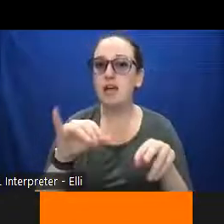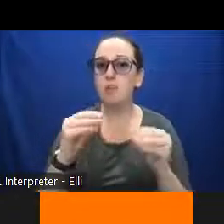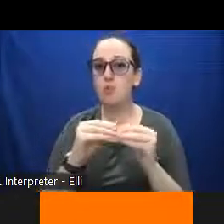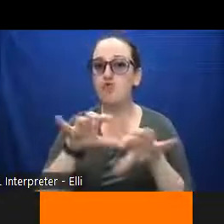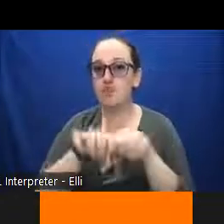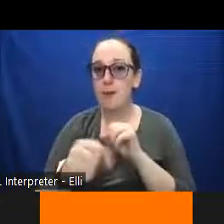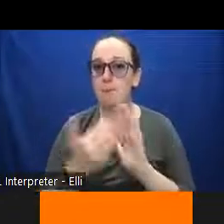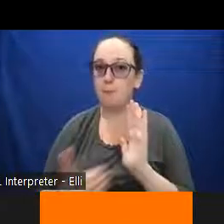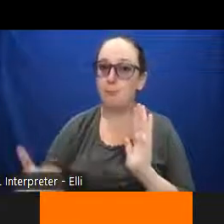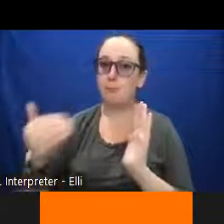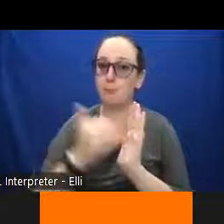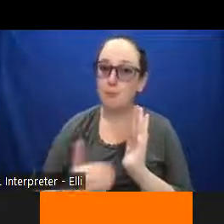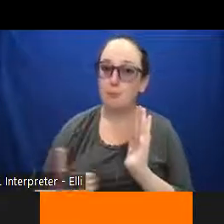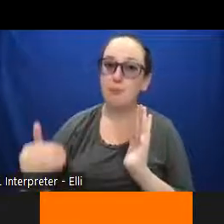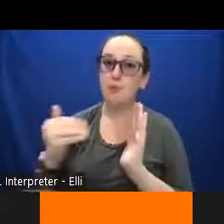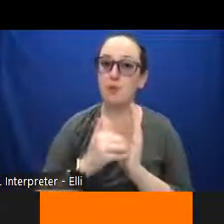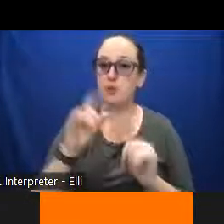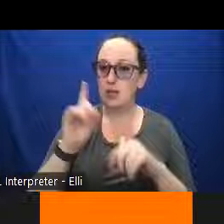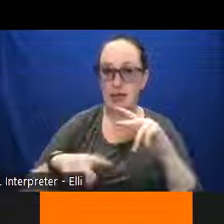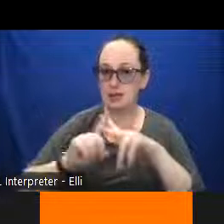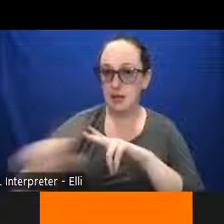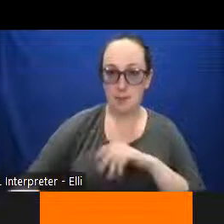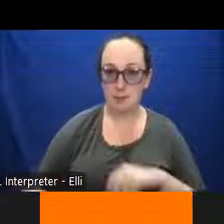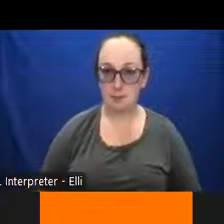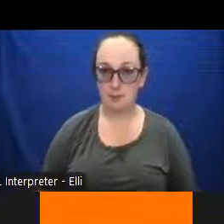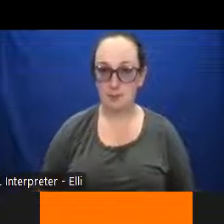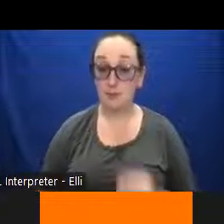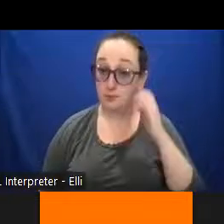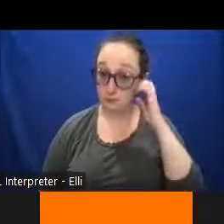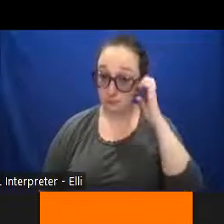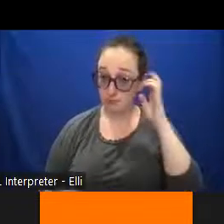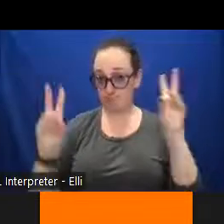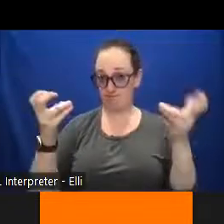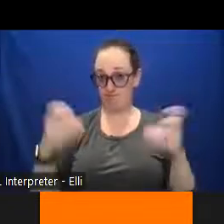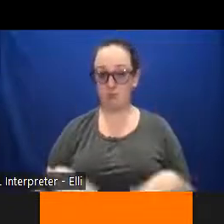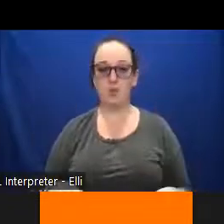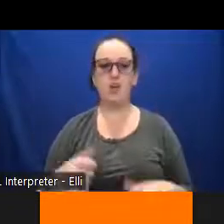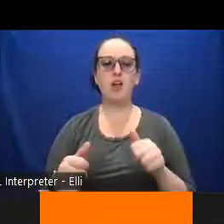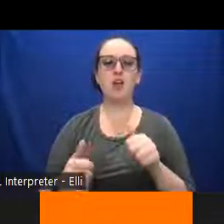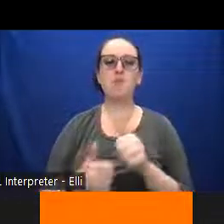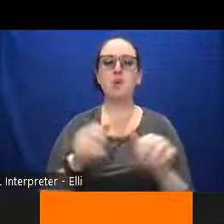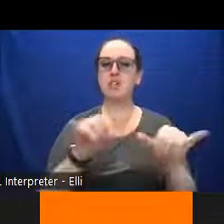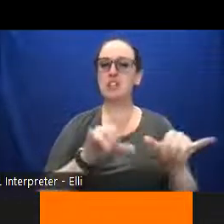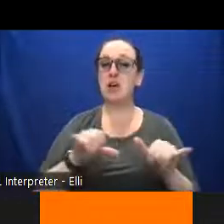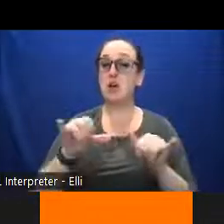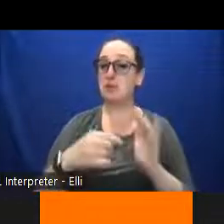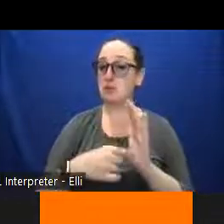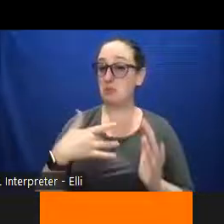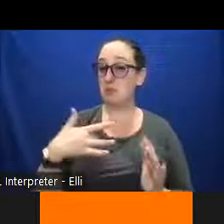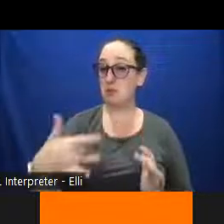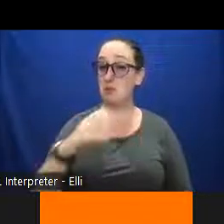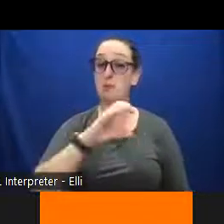going on and on, like you can't escape." So the most common example, I think, is when law